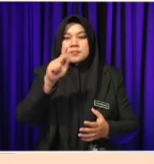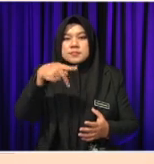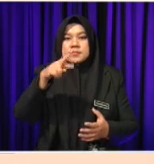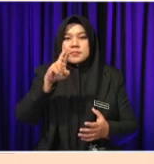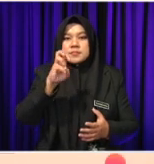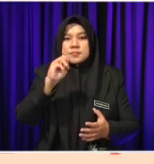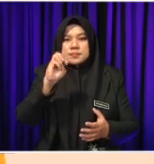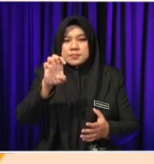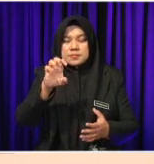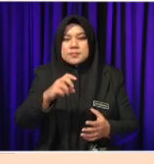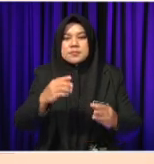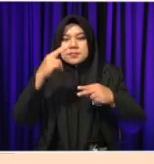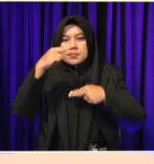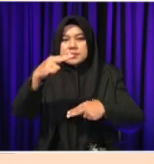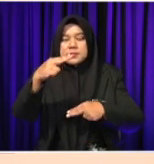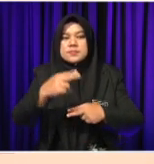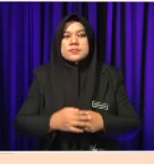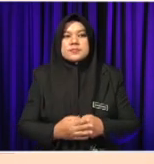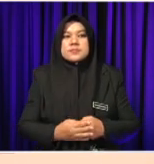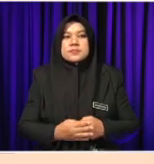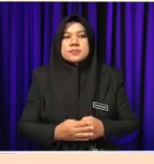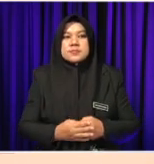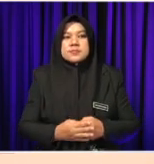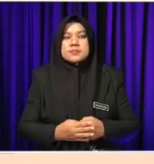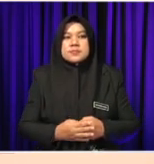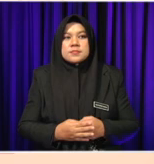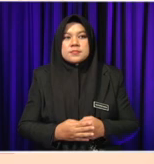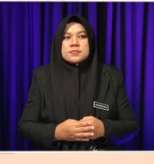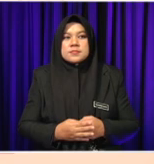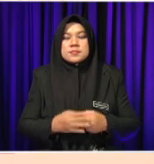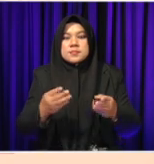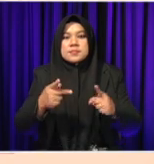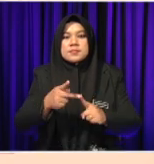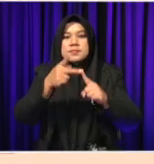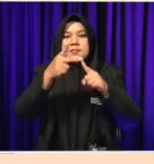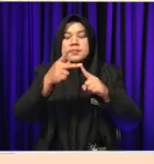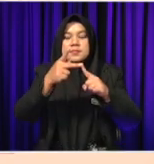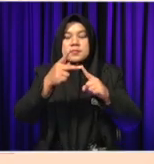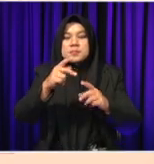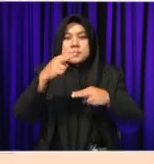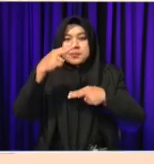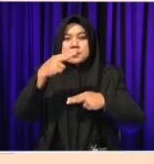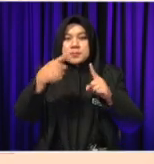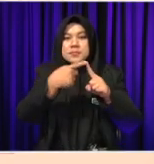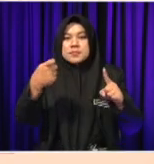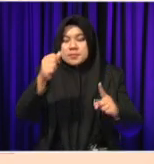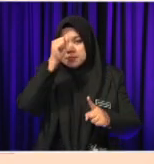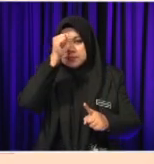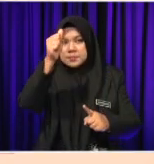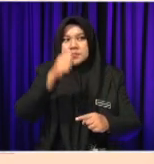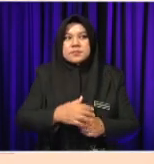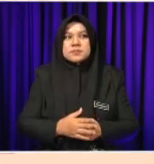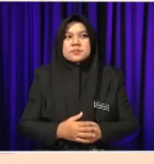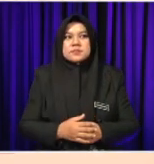supreme gift. Right? Doesn't it sound something positive when you get a special gift from God? Definitely. Mm-mm. So this is your